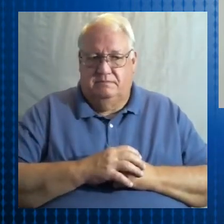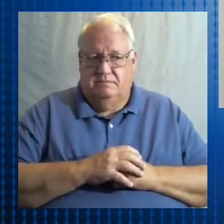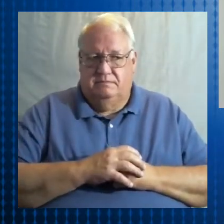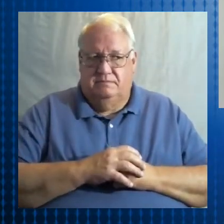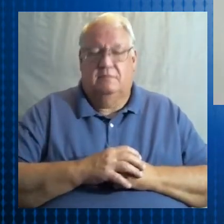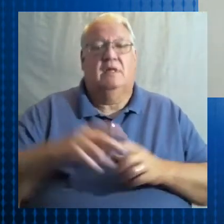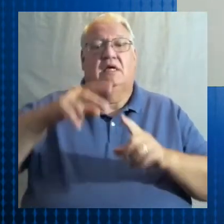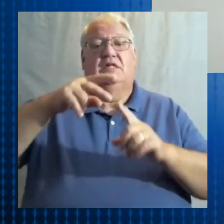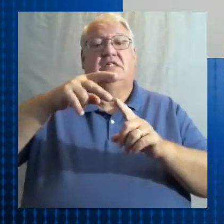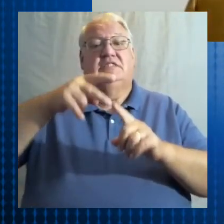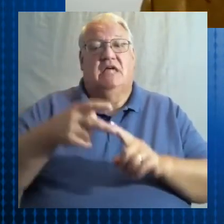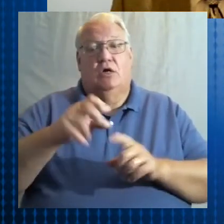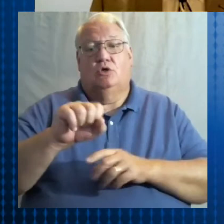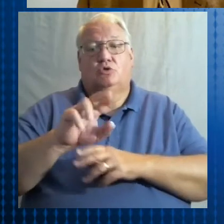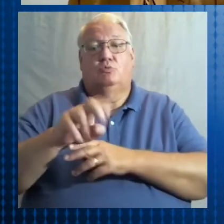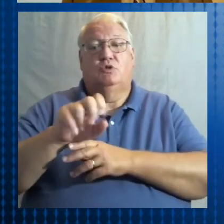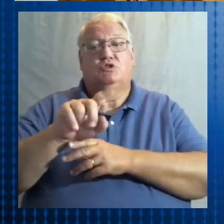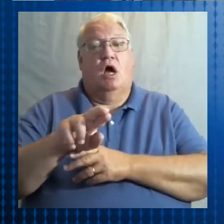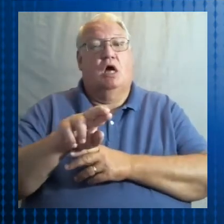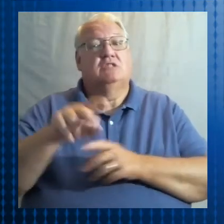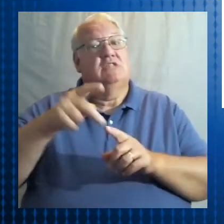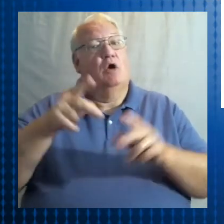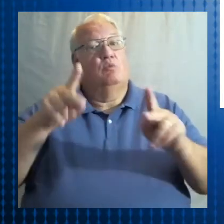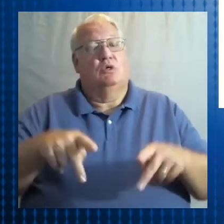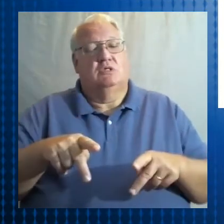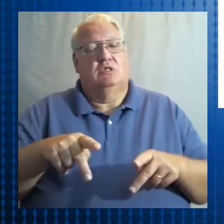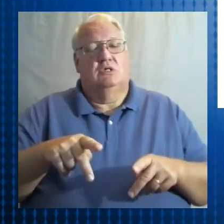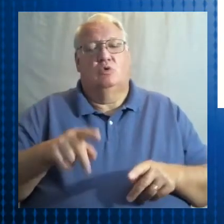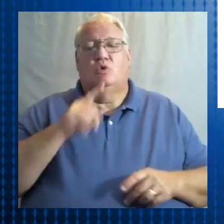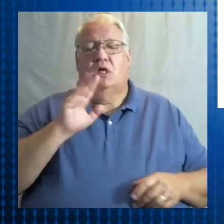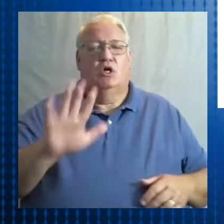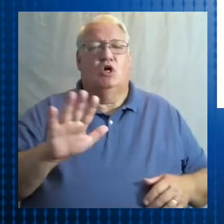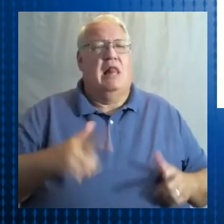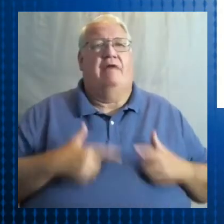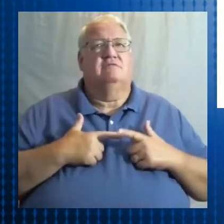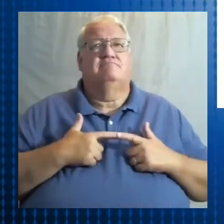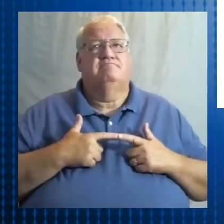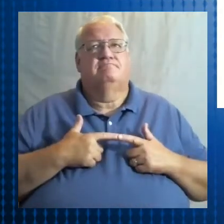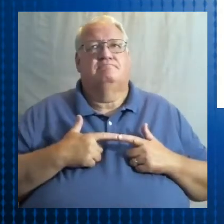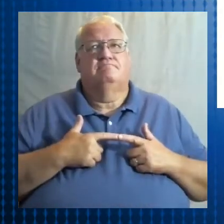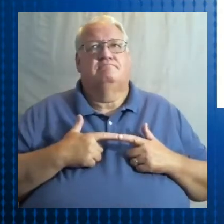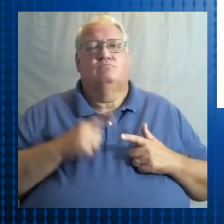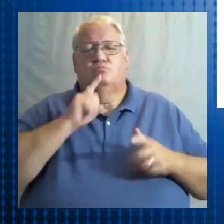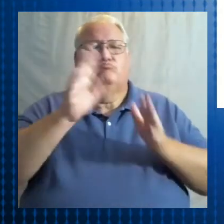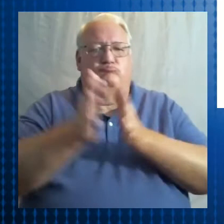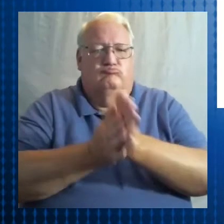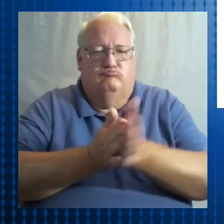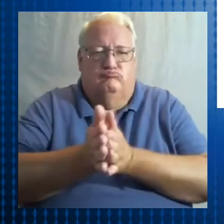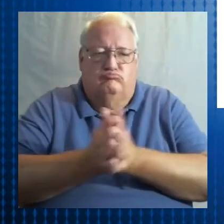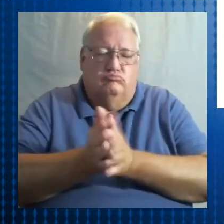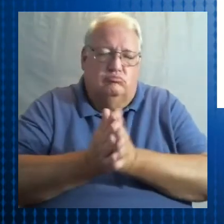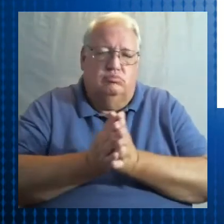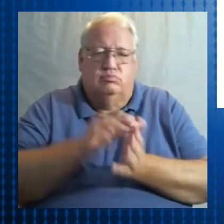Our second superstar has dedicated her life to her passion of teaching. She is